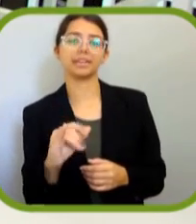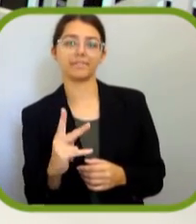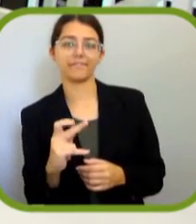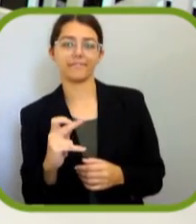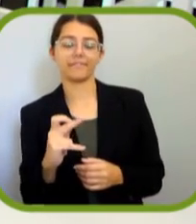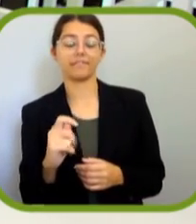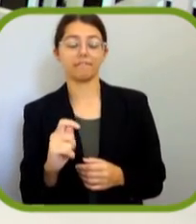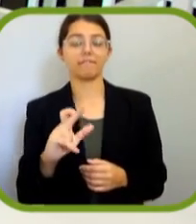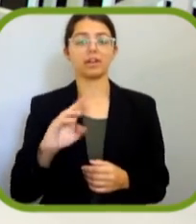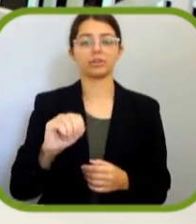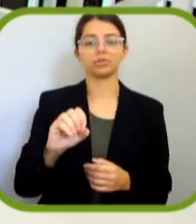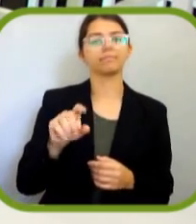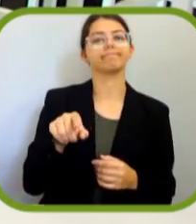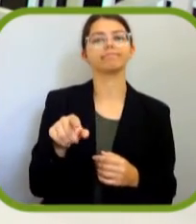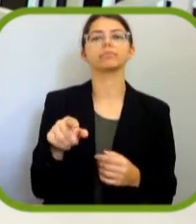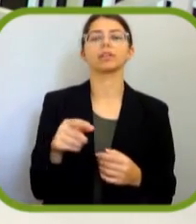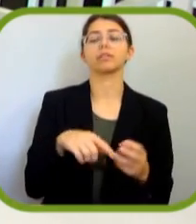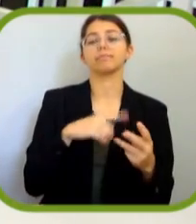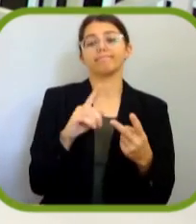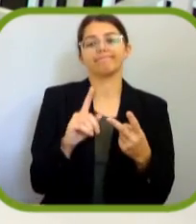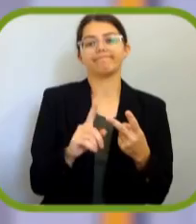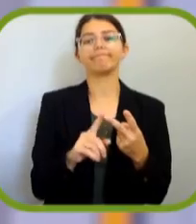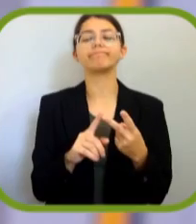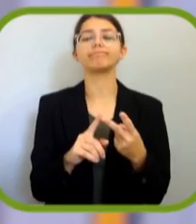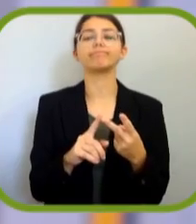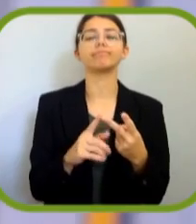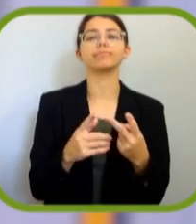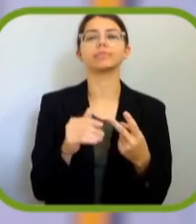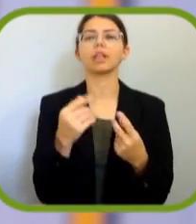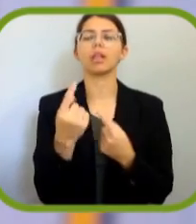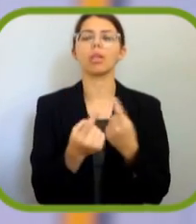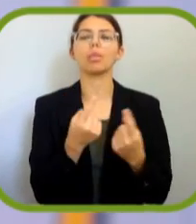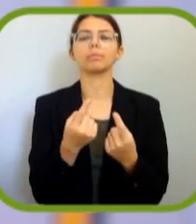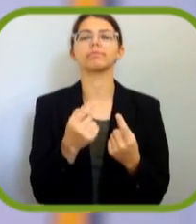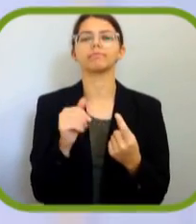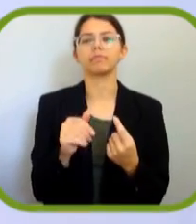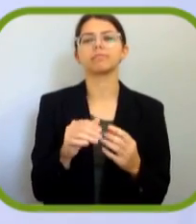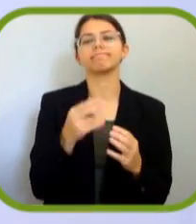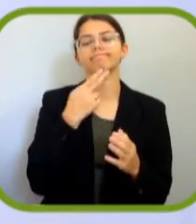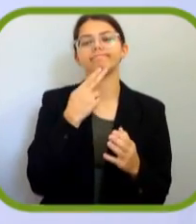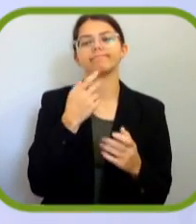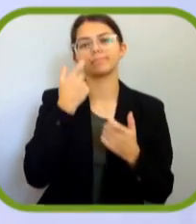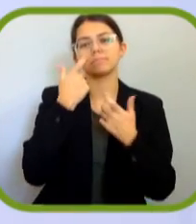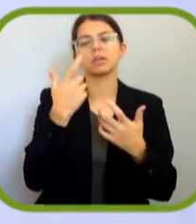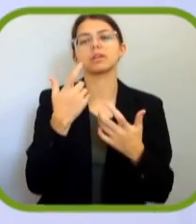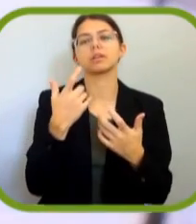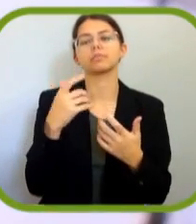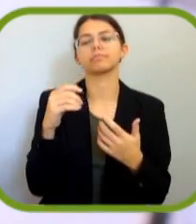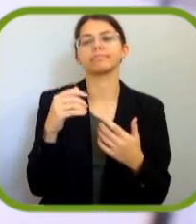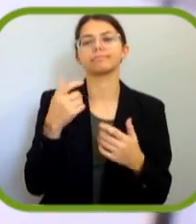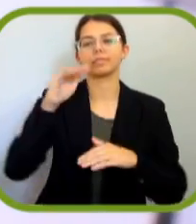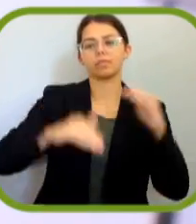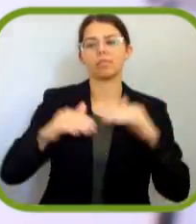of these metaverses around the world, number one. Number two is that some of them will definitely address inequality because,